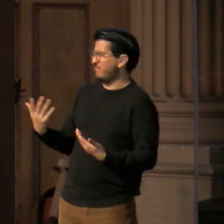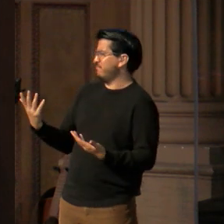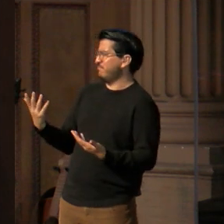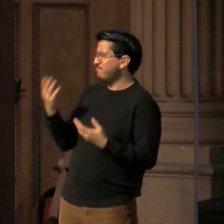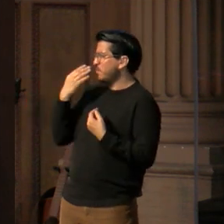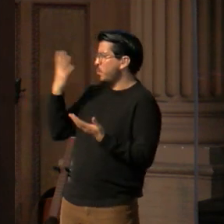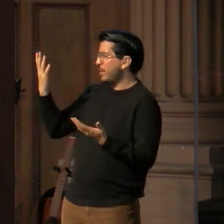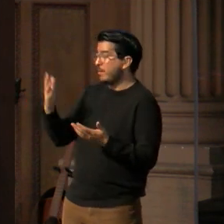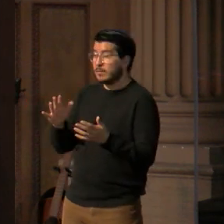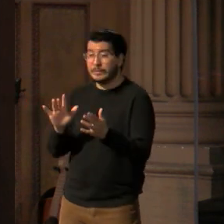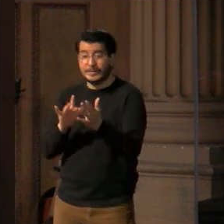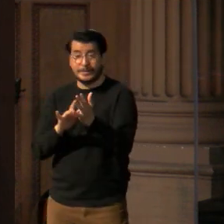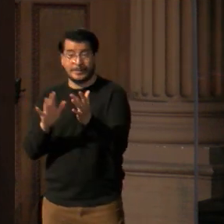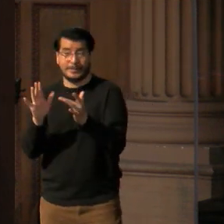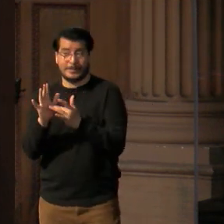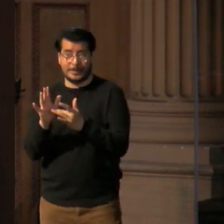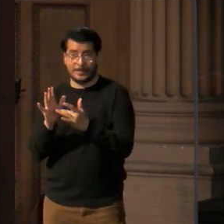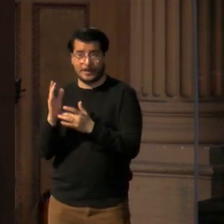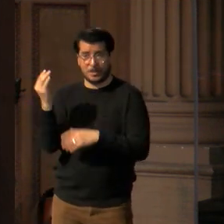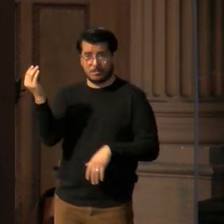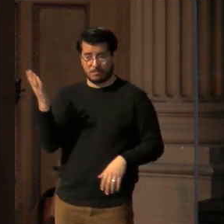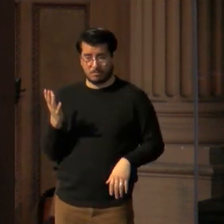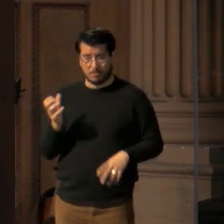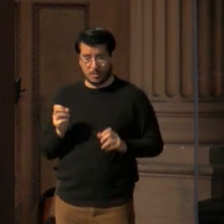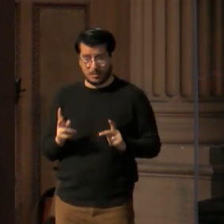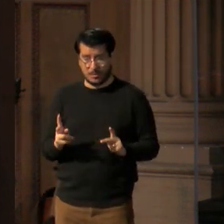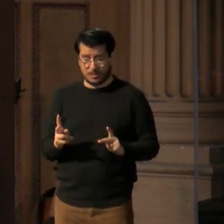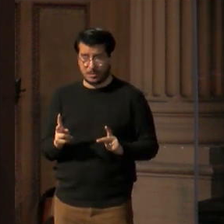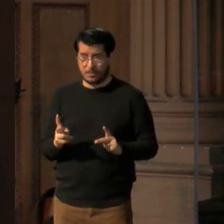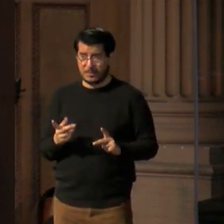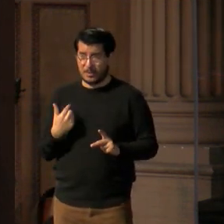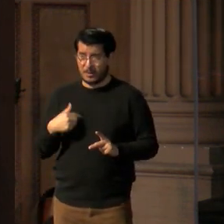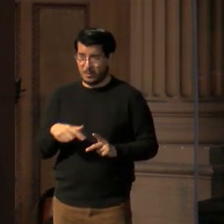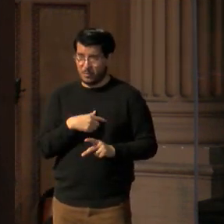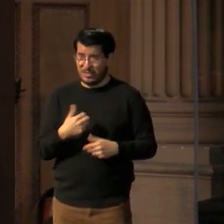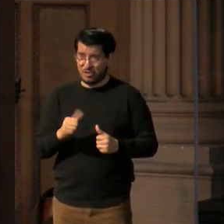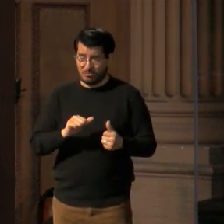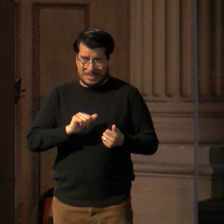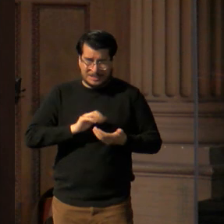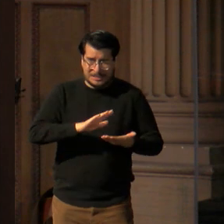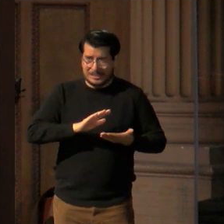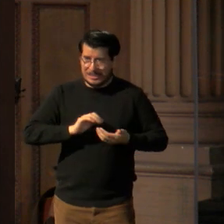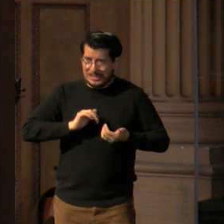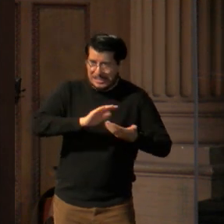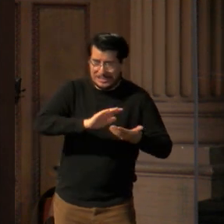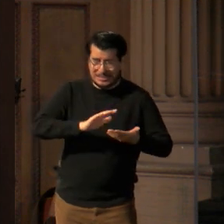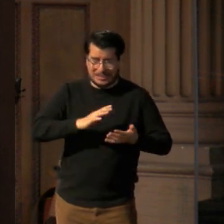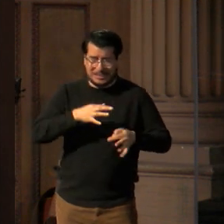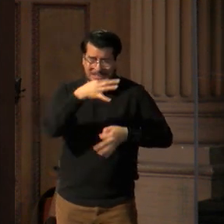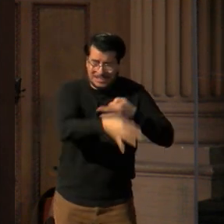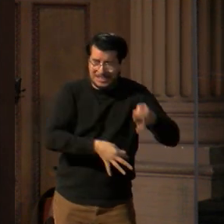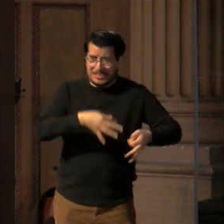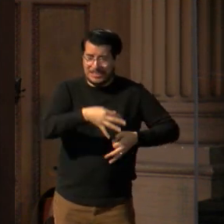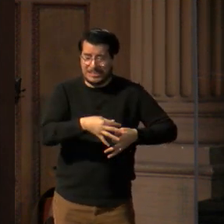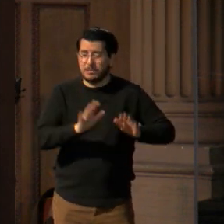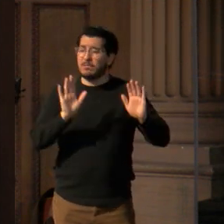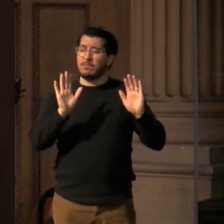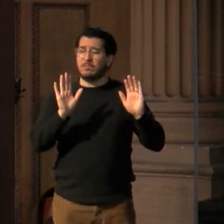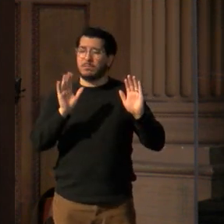Jesus here gives us some permission to not try to ram that down their throat, but to back off a bit,